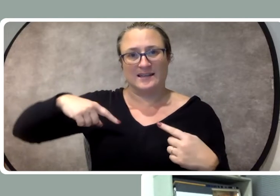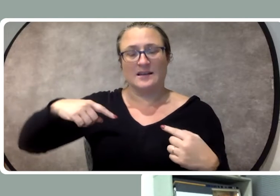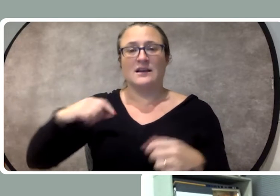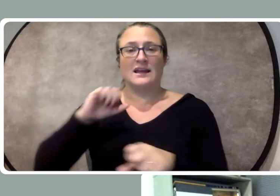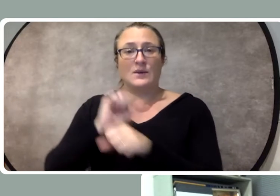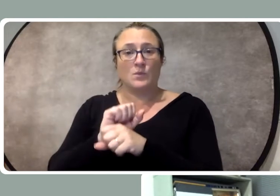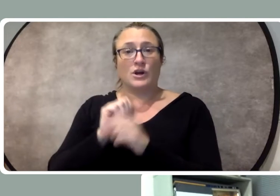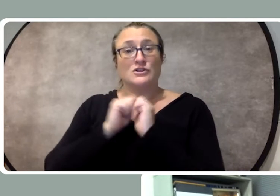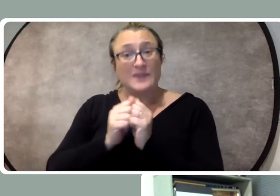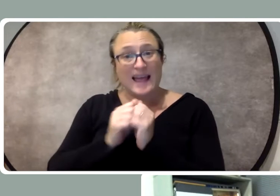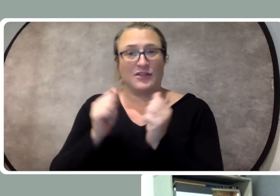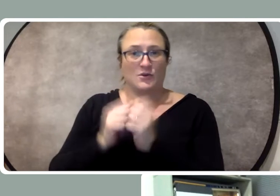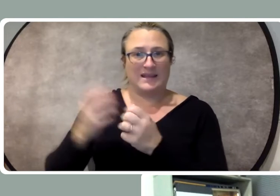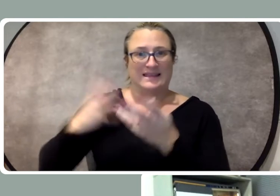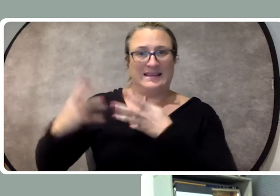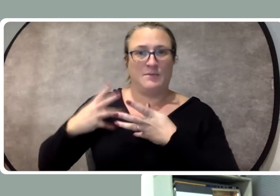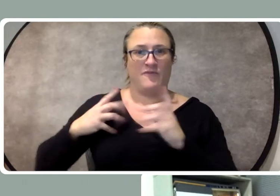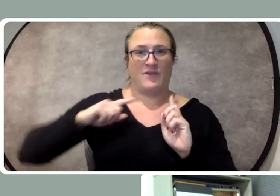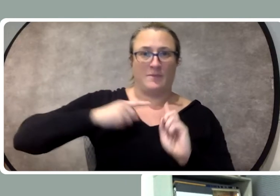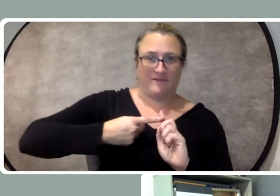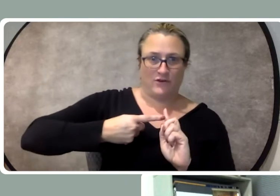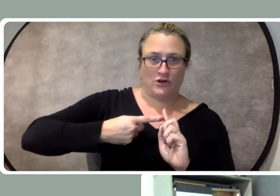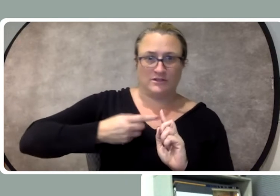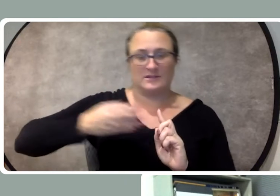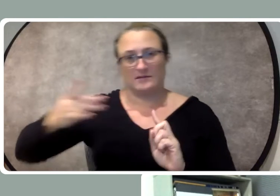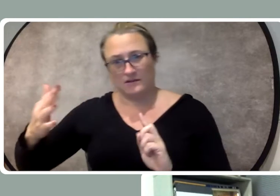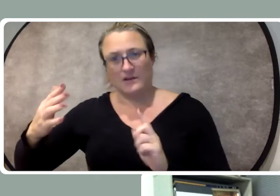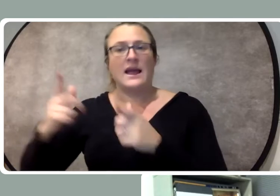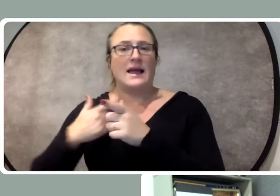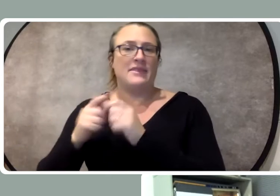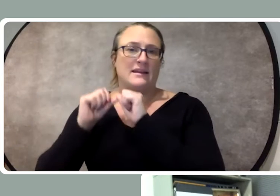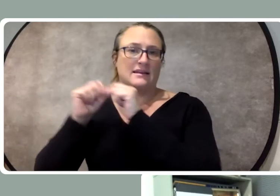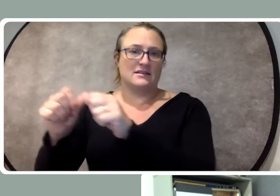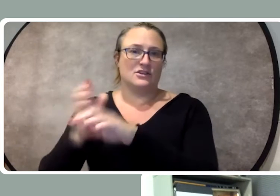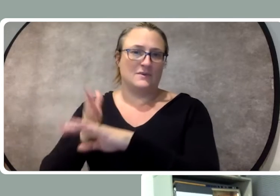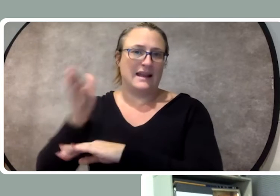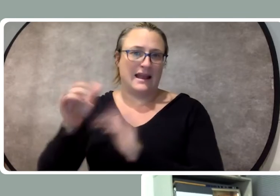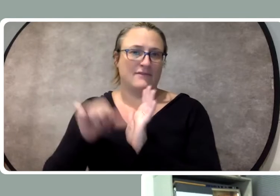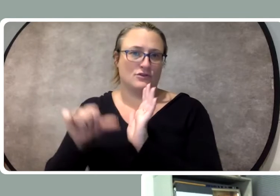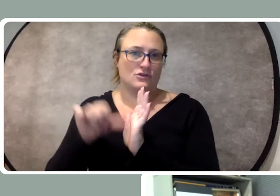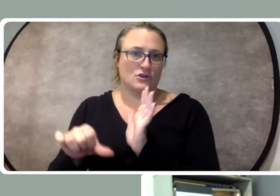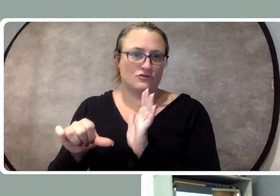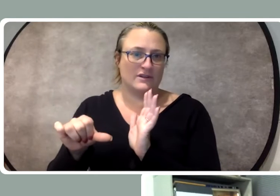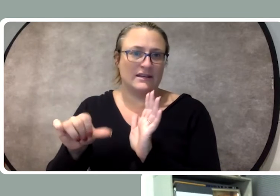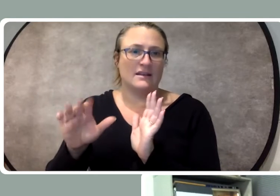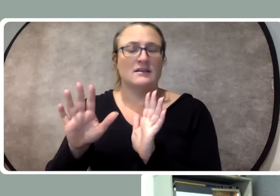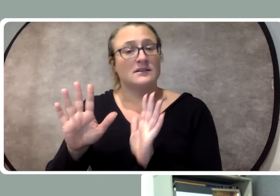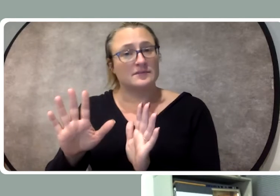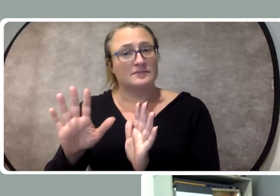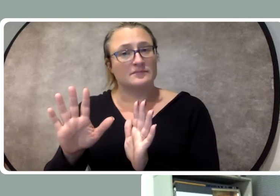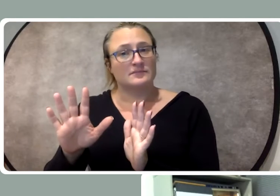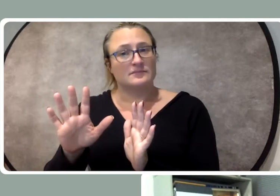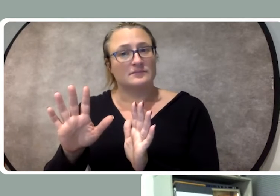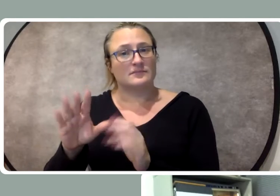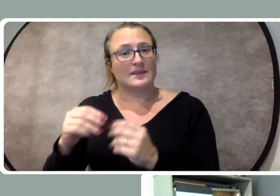chemotherapy given before, and then of course continuing it after surgery is done. Now, giving it as a single